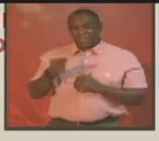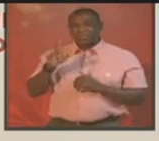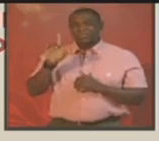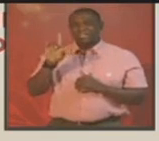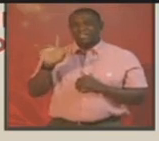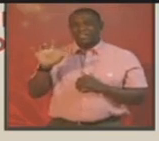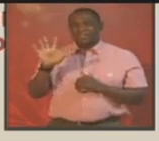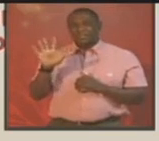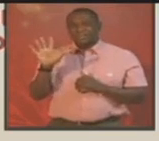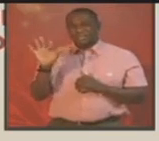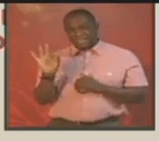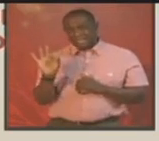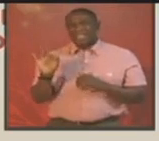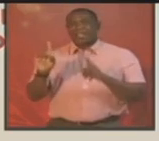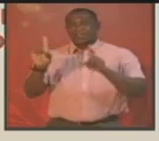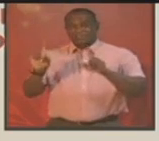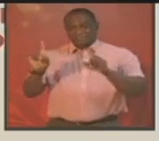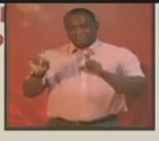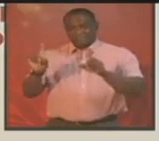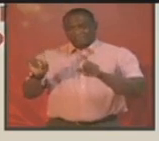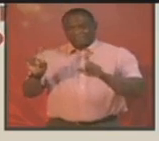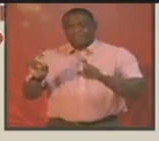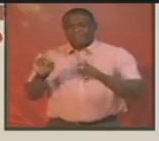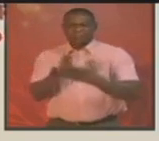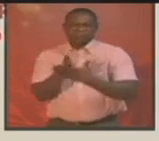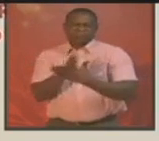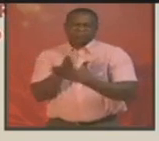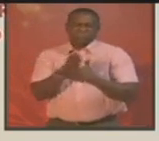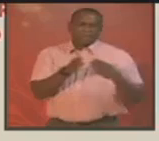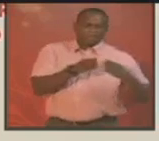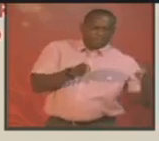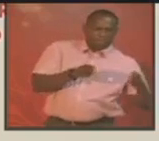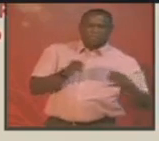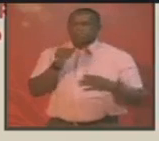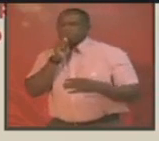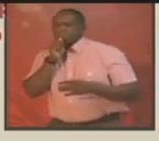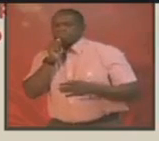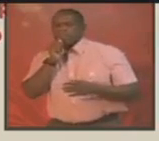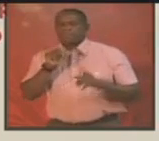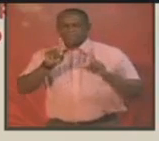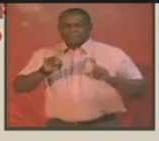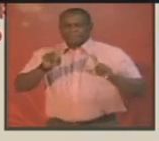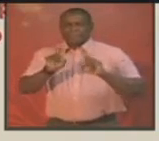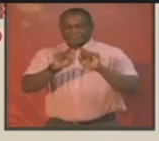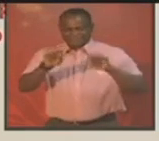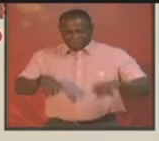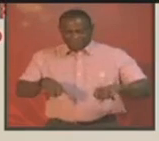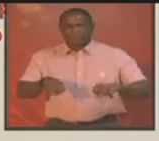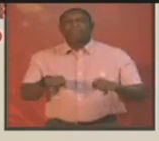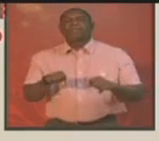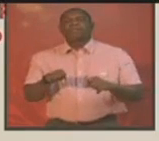95,859 tests between the public and private health testing systems, and of those,